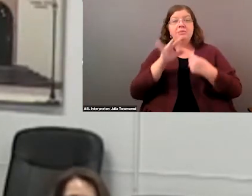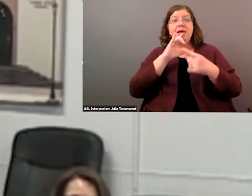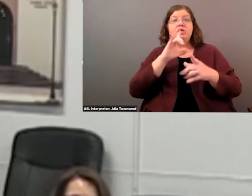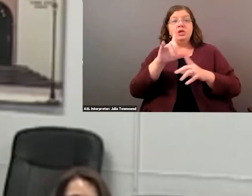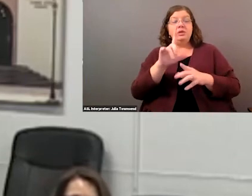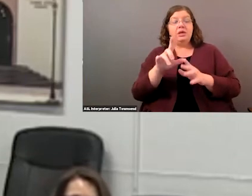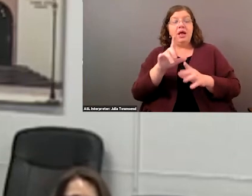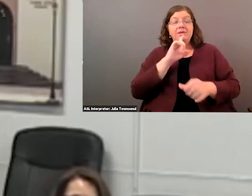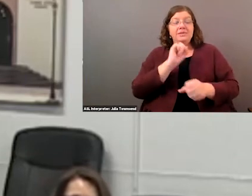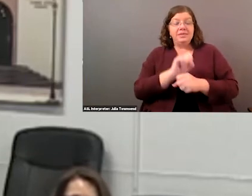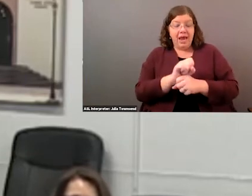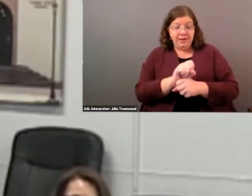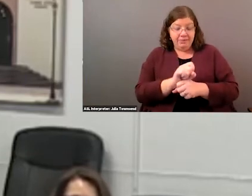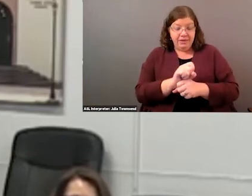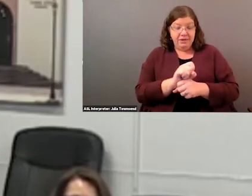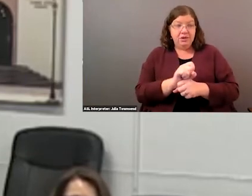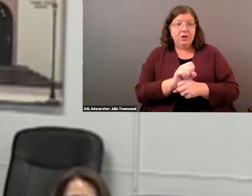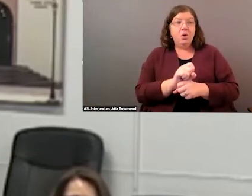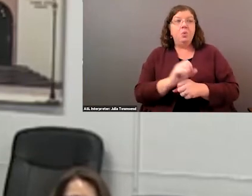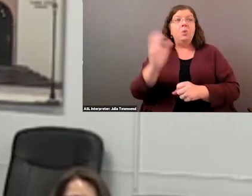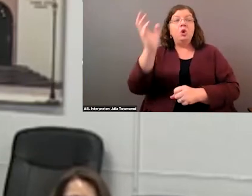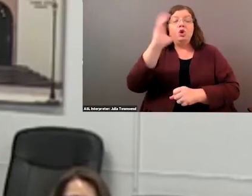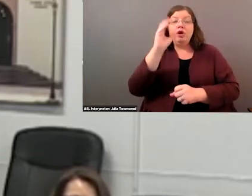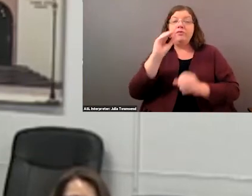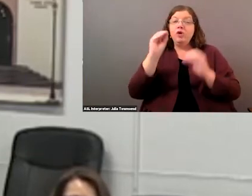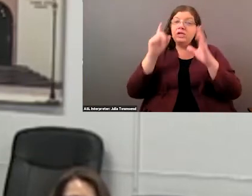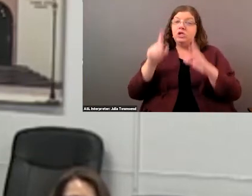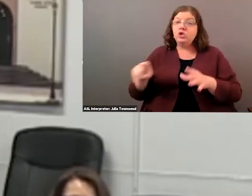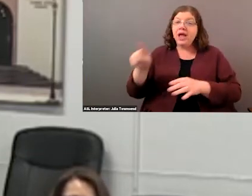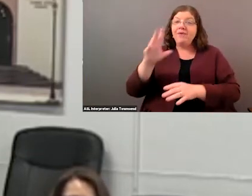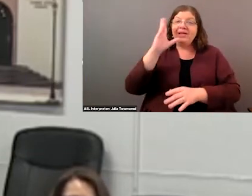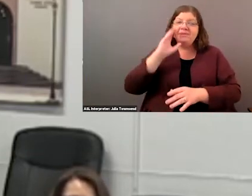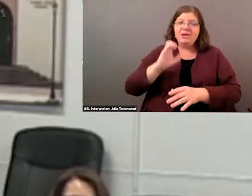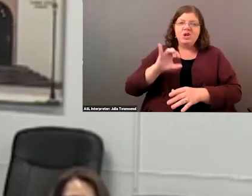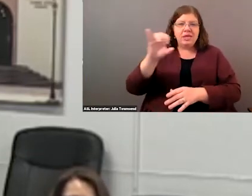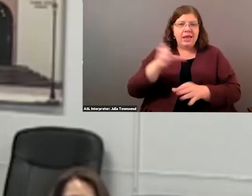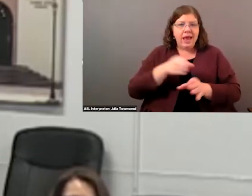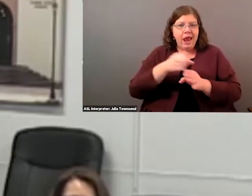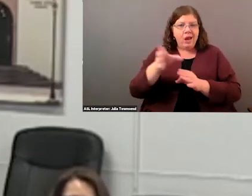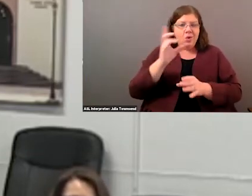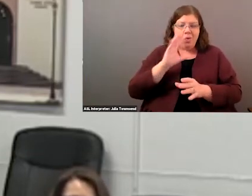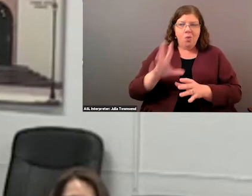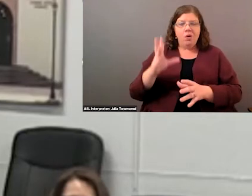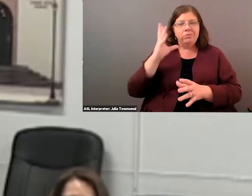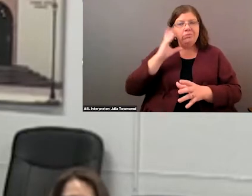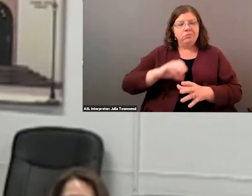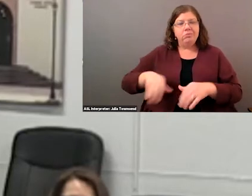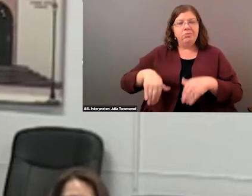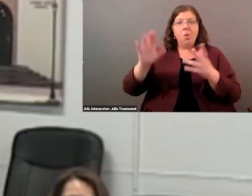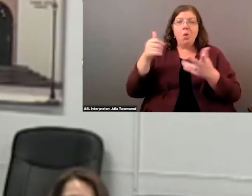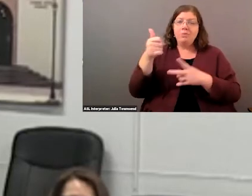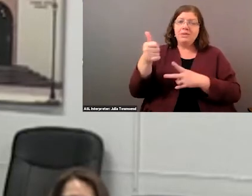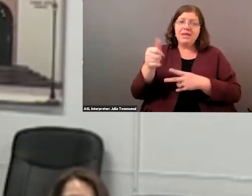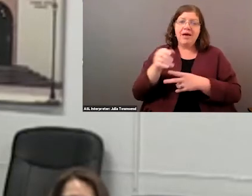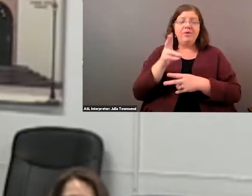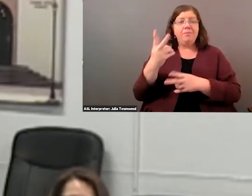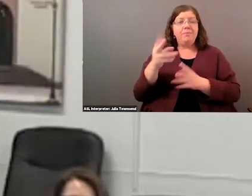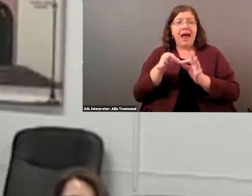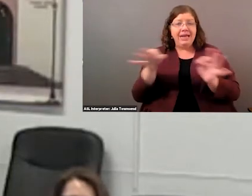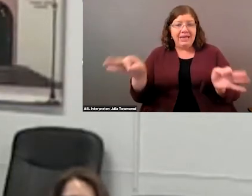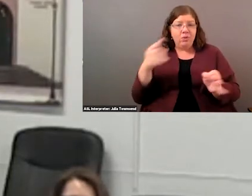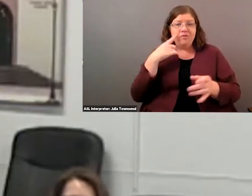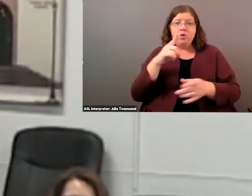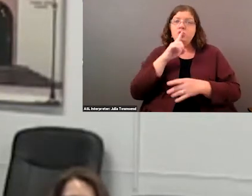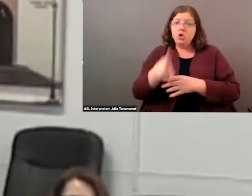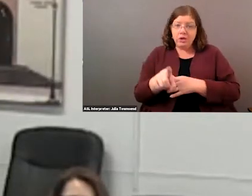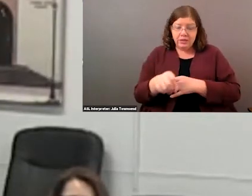an upbringing in that or are bilingual for certain. And so those are the kind of things that we've put into place to try to get at